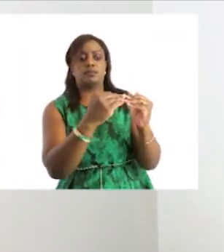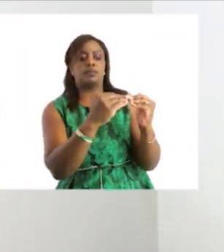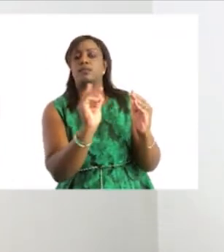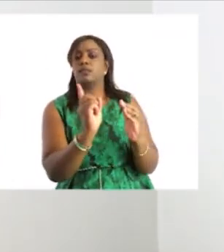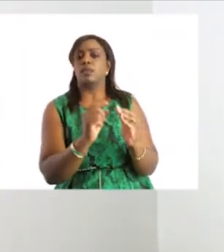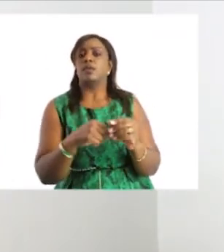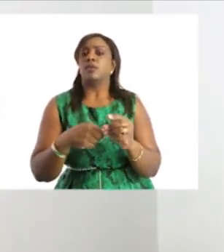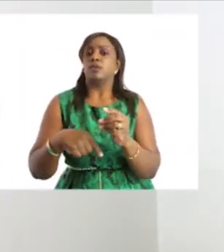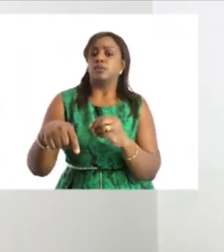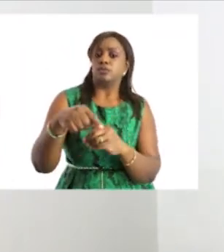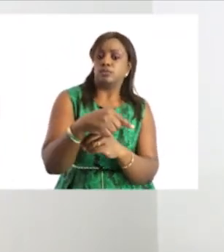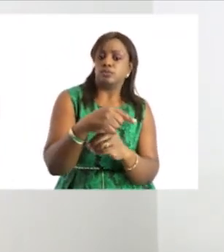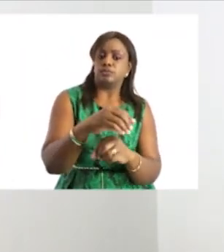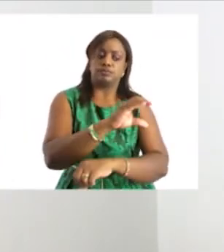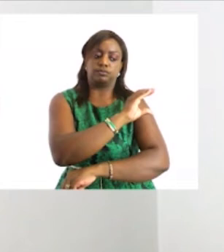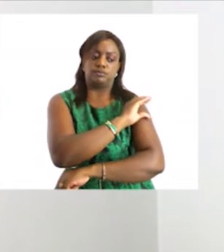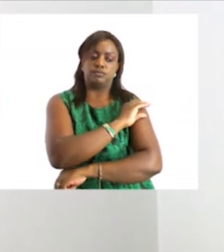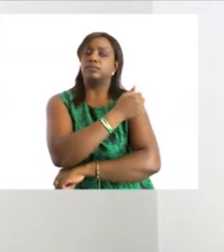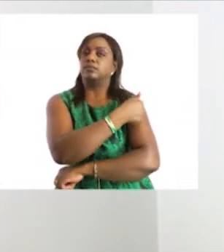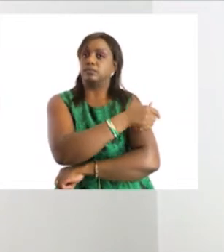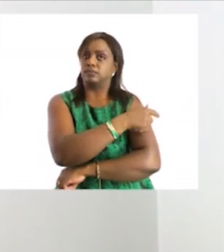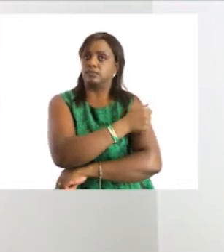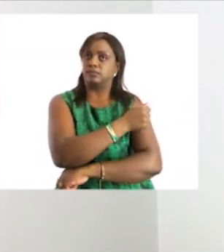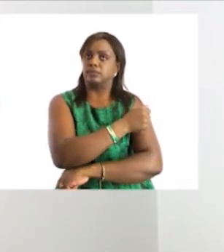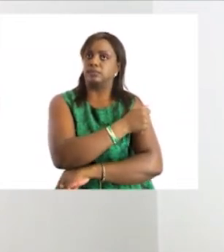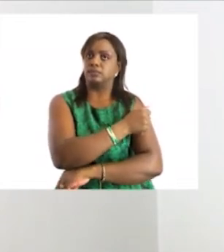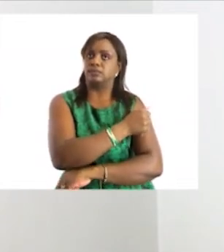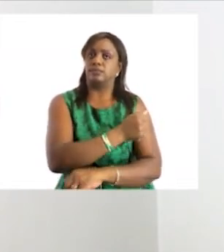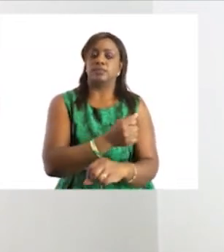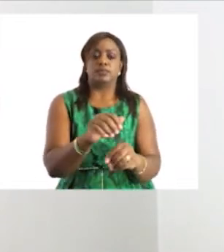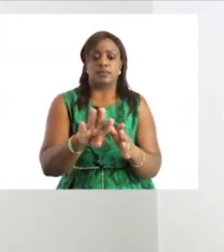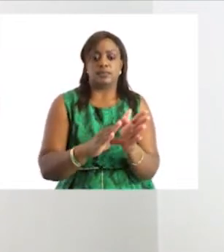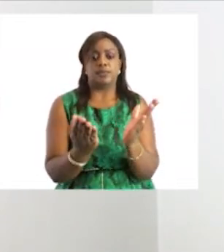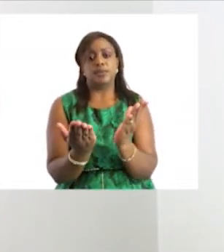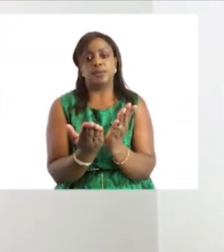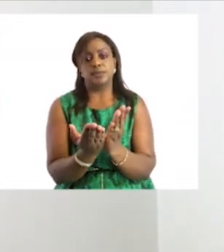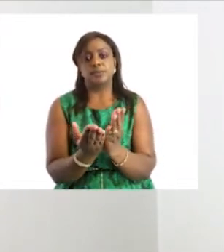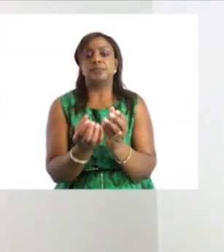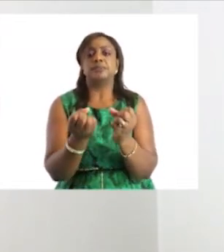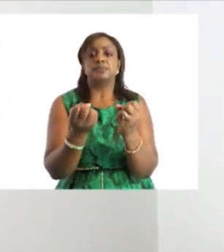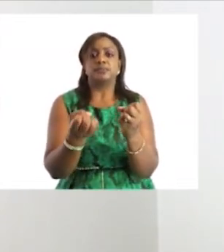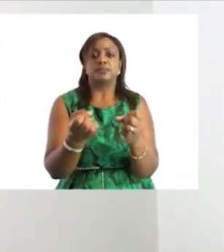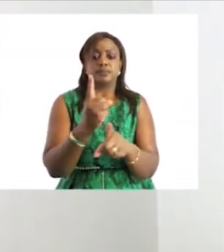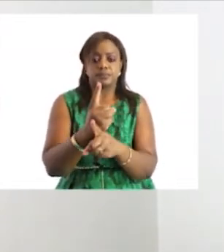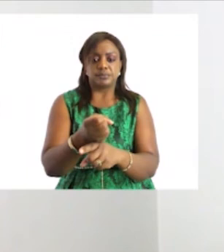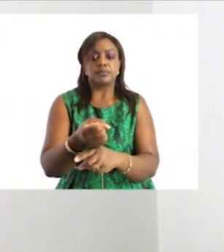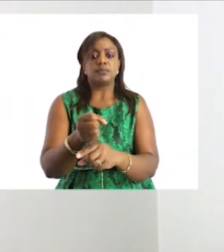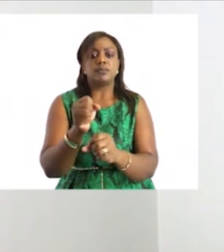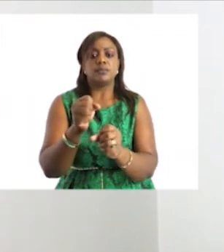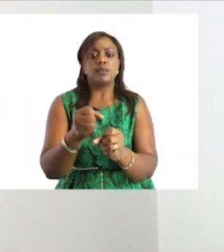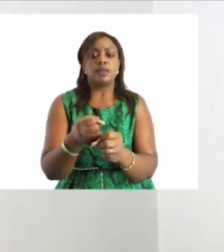is the role of PHC, which means the government should provide us with the doctors, the nurses, the places like